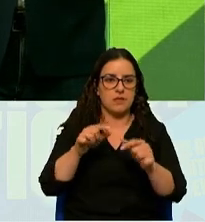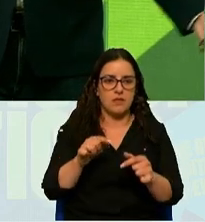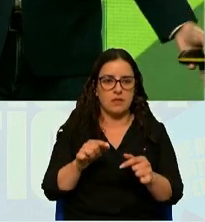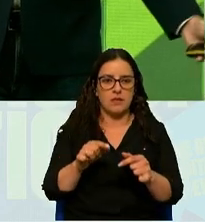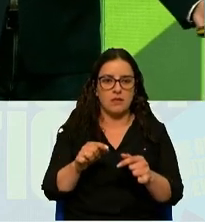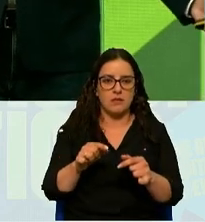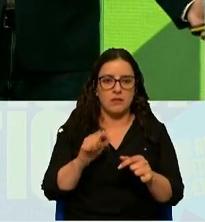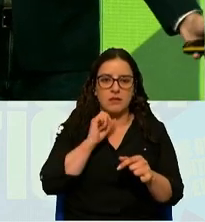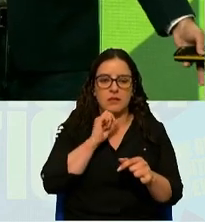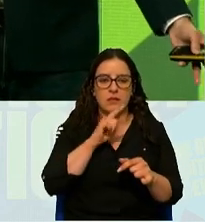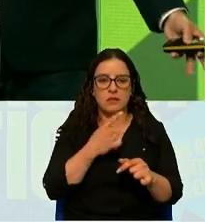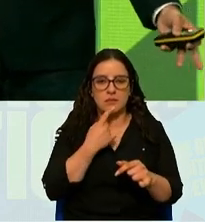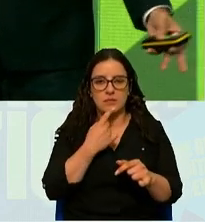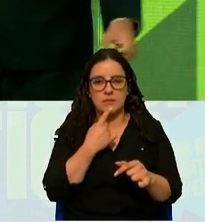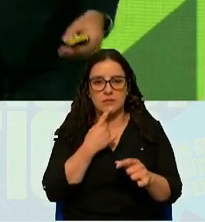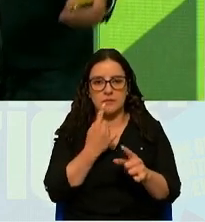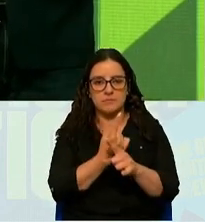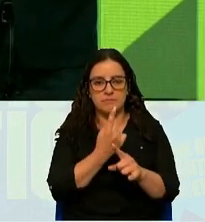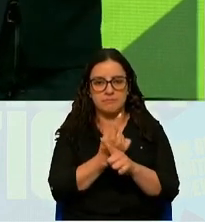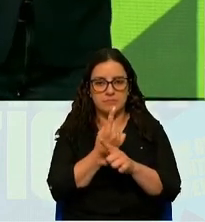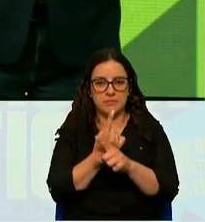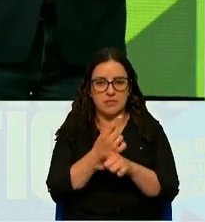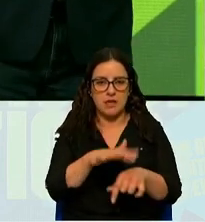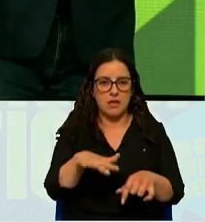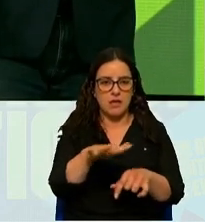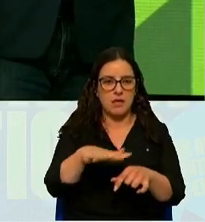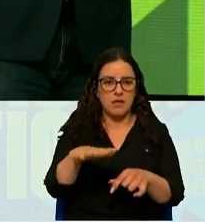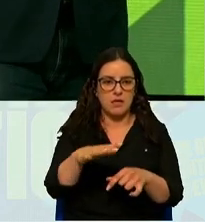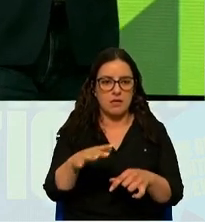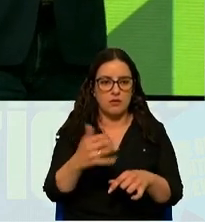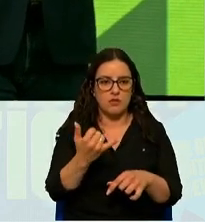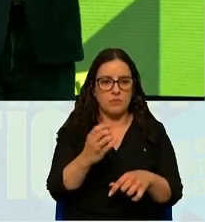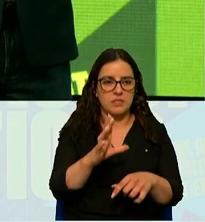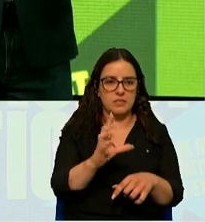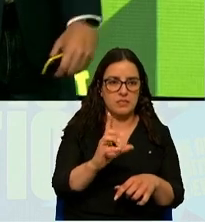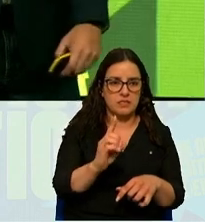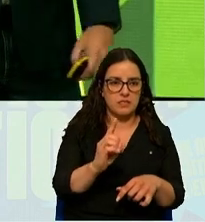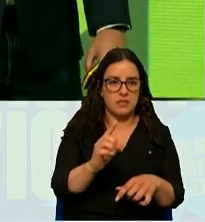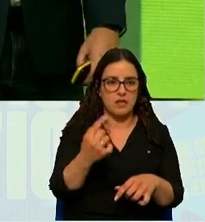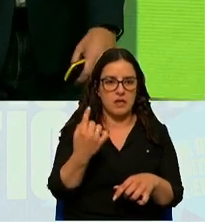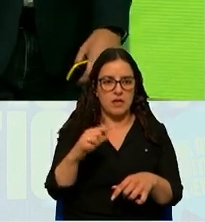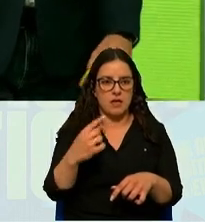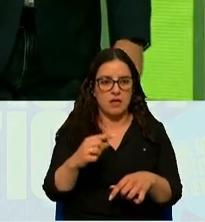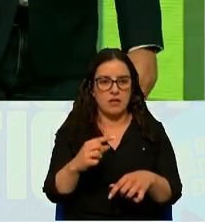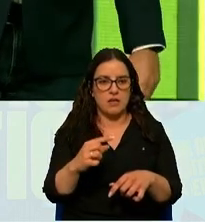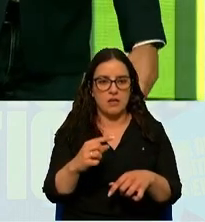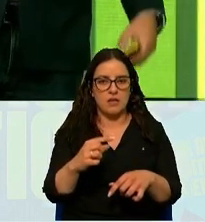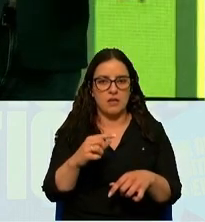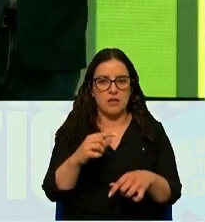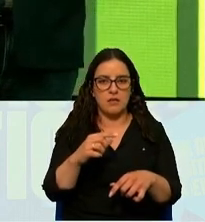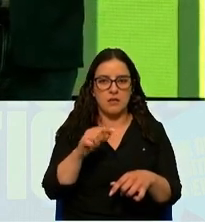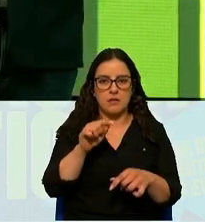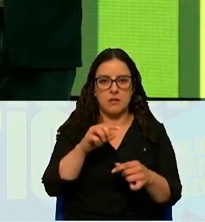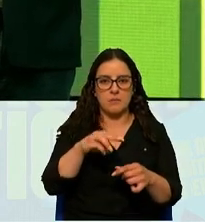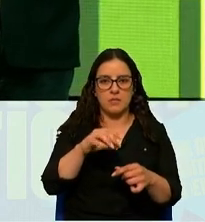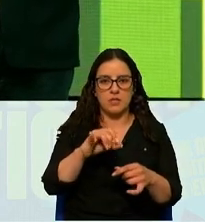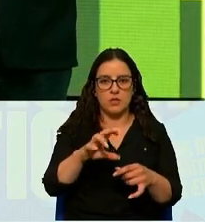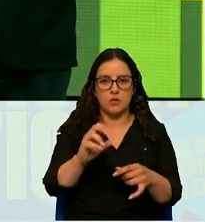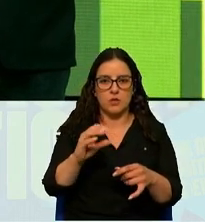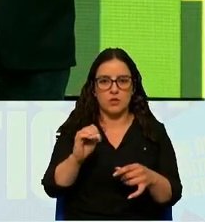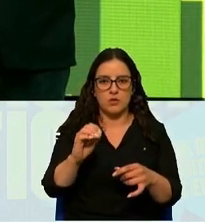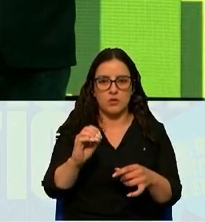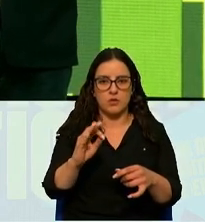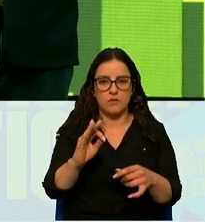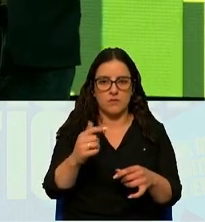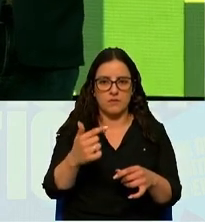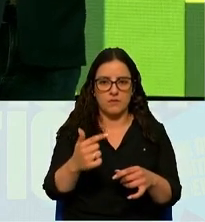all over different domains. You have, in 2016, for example, Microsoft Research was able to achieve human